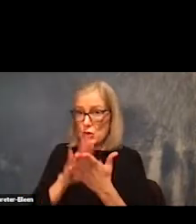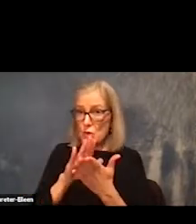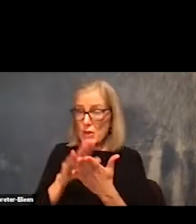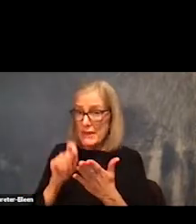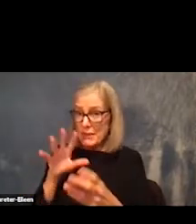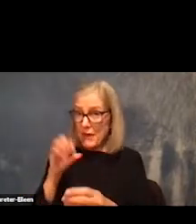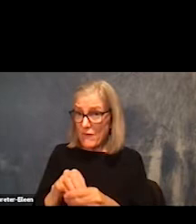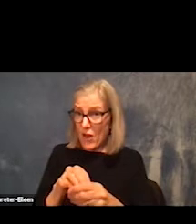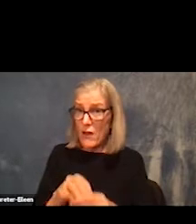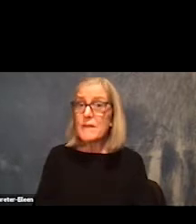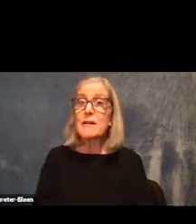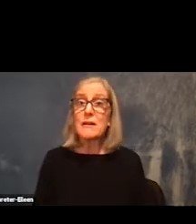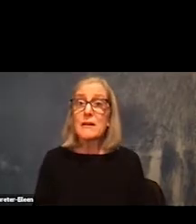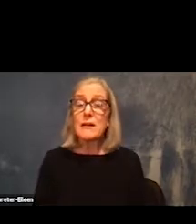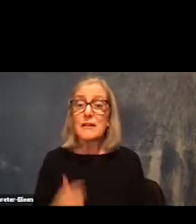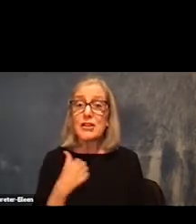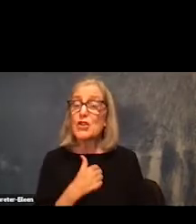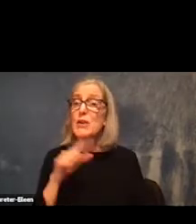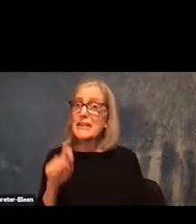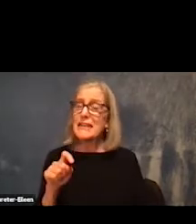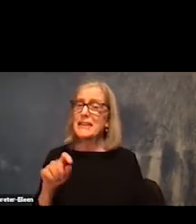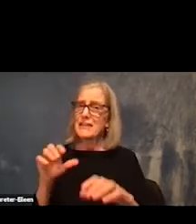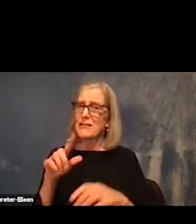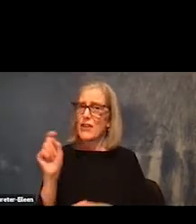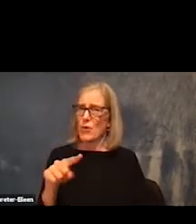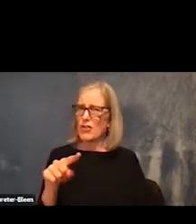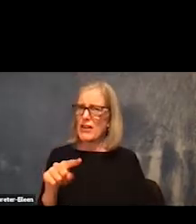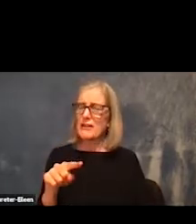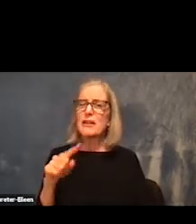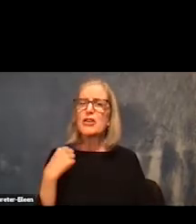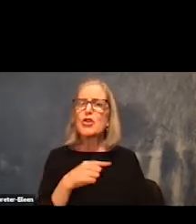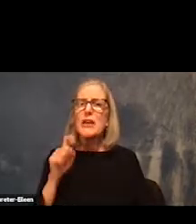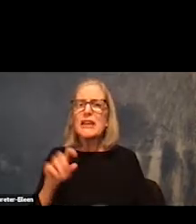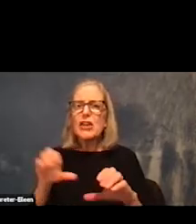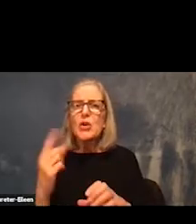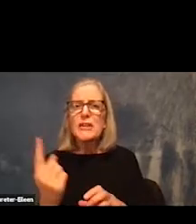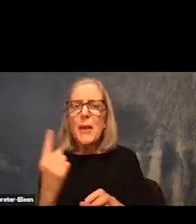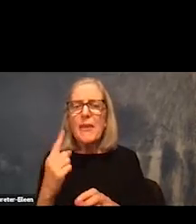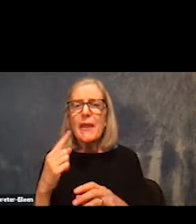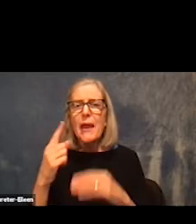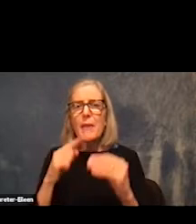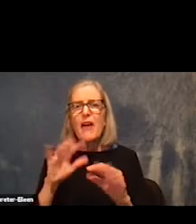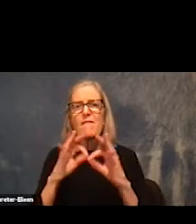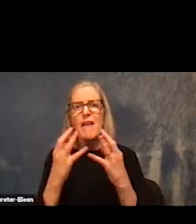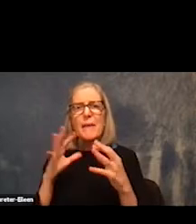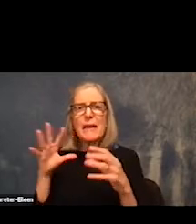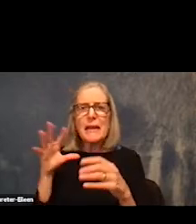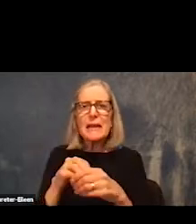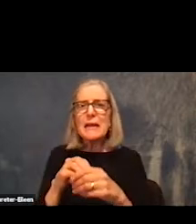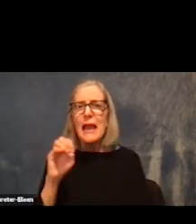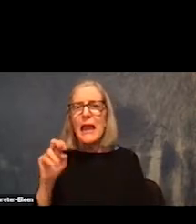need to do something strategic about family engagement? I see some yeses showing up. Thank you.